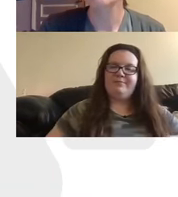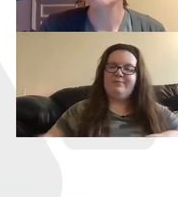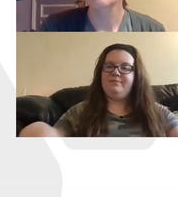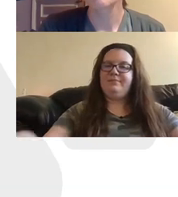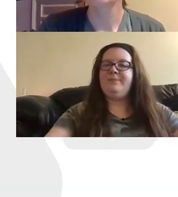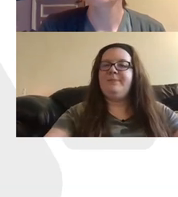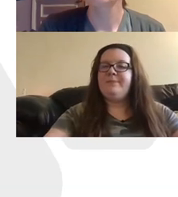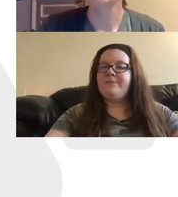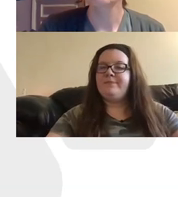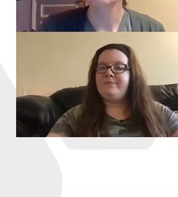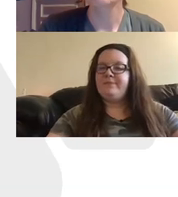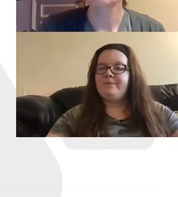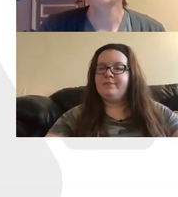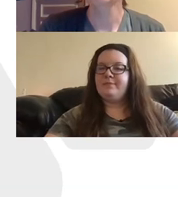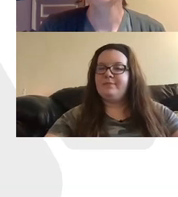I believe it is now.